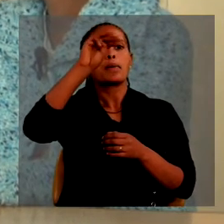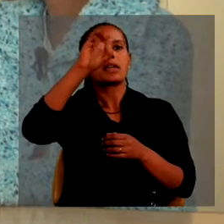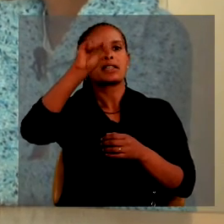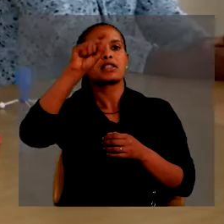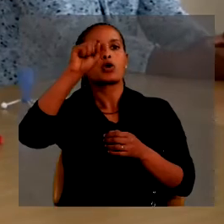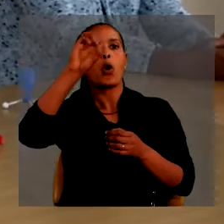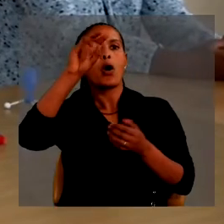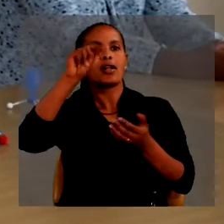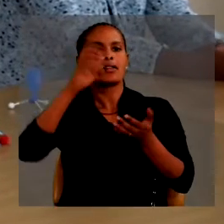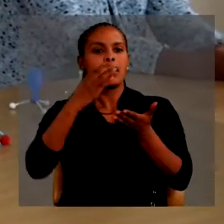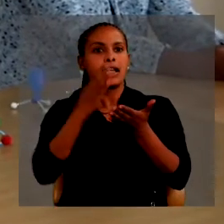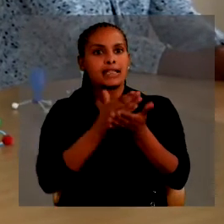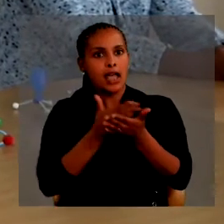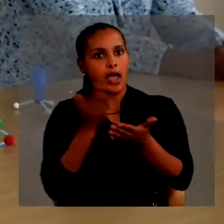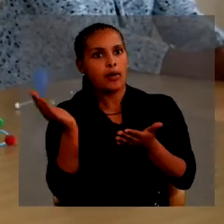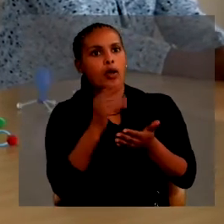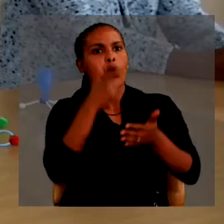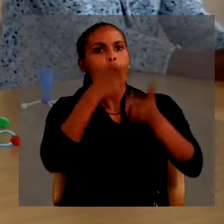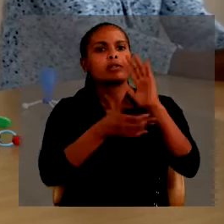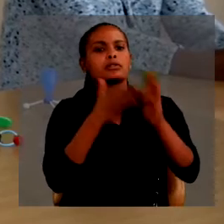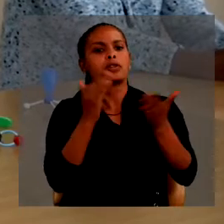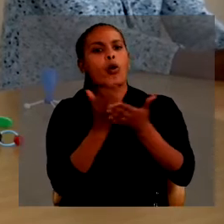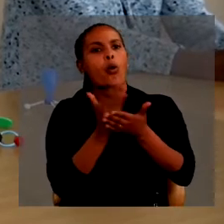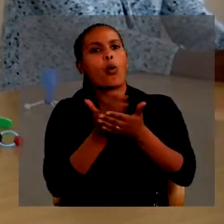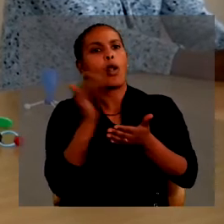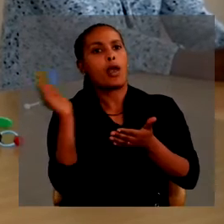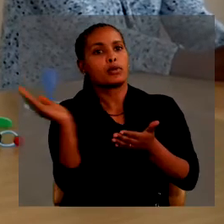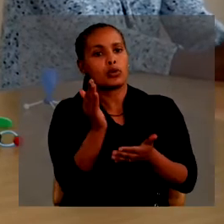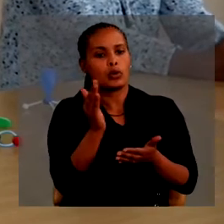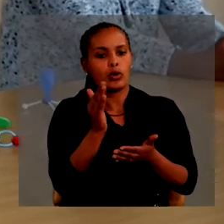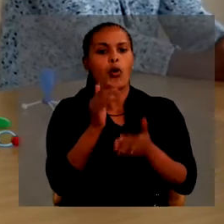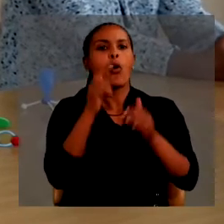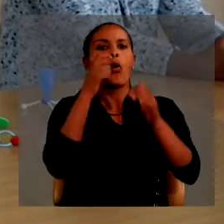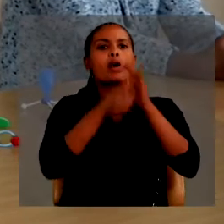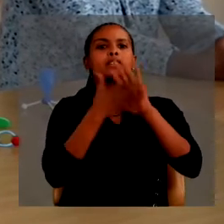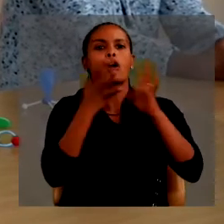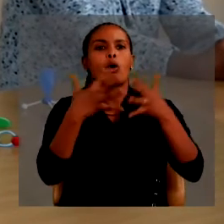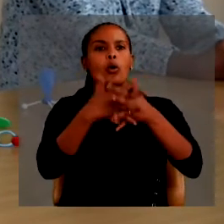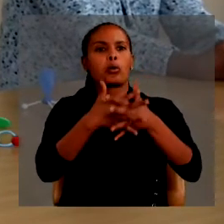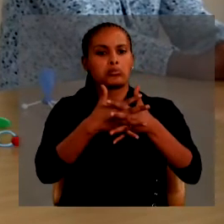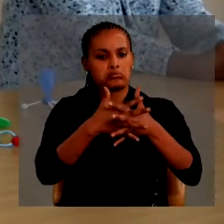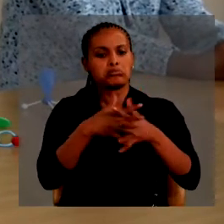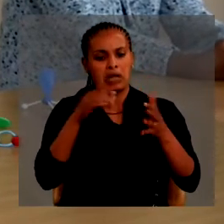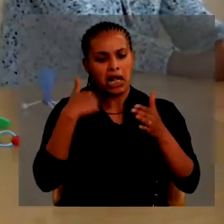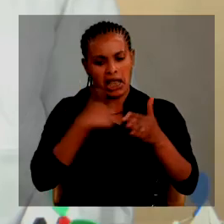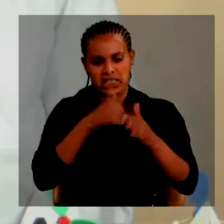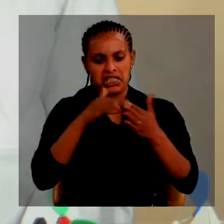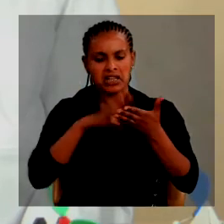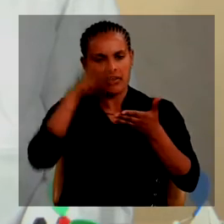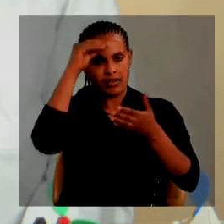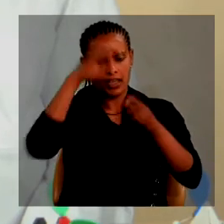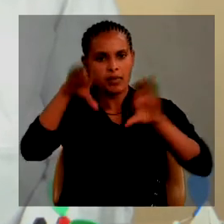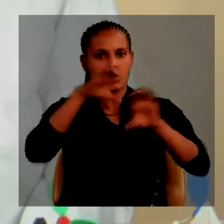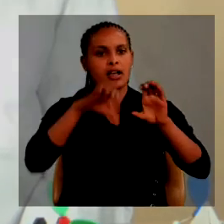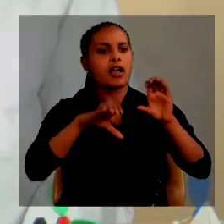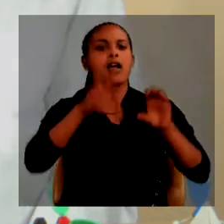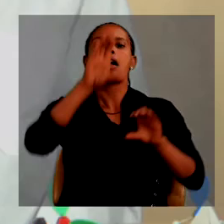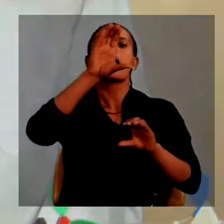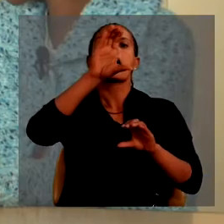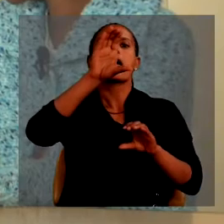Cement factories. What is the composition of limestone? Let's study its chemistry.